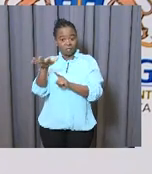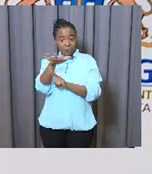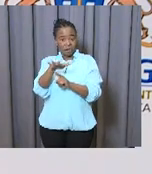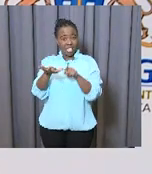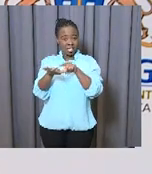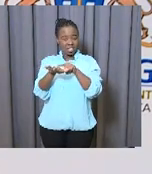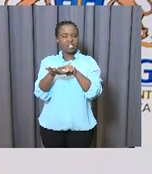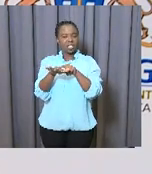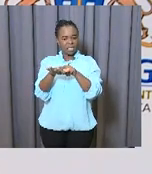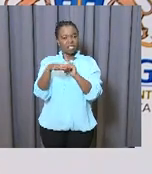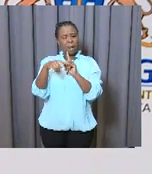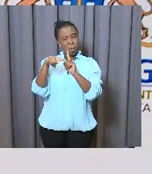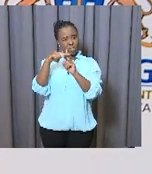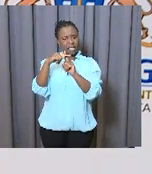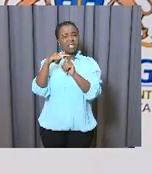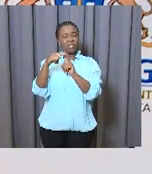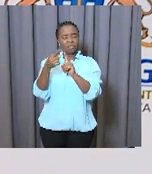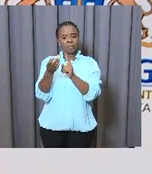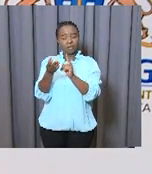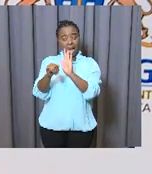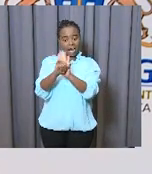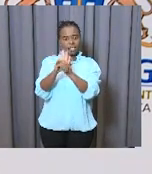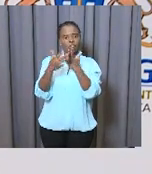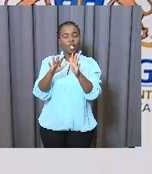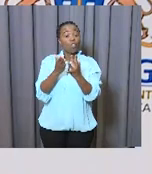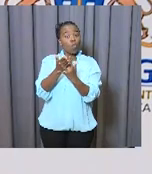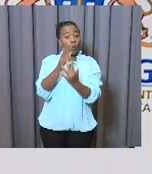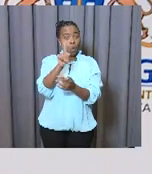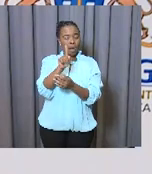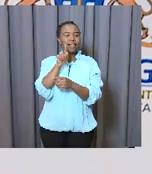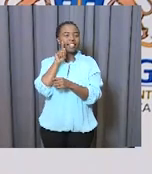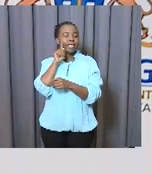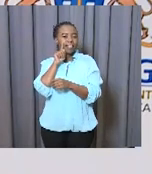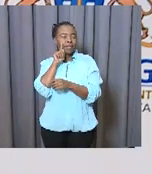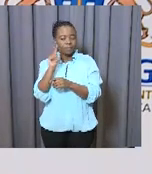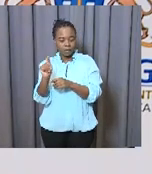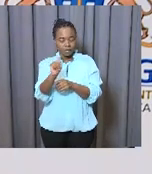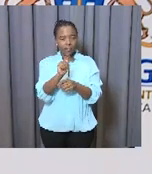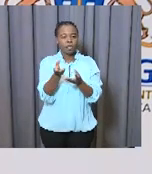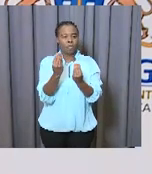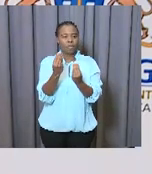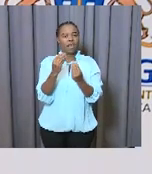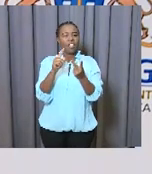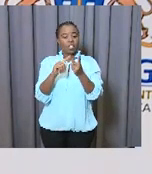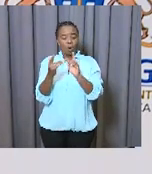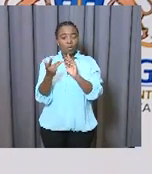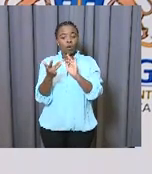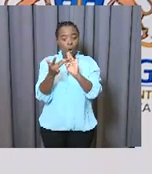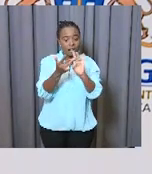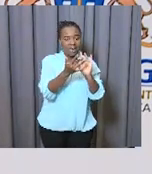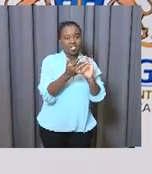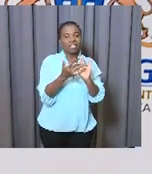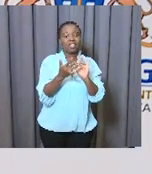the positive cases have been identified through testing. The contacts also have been identified.